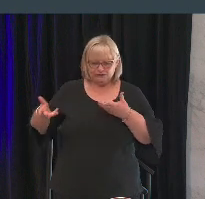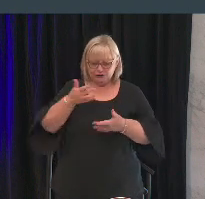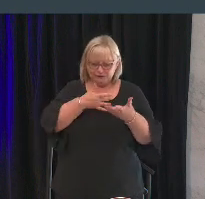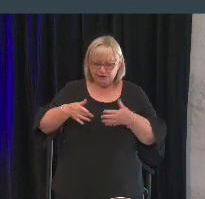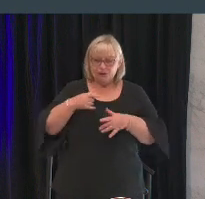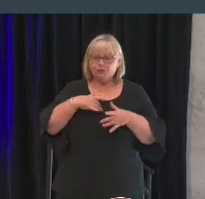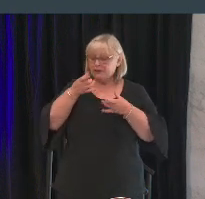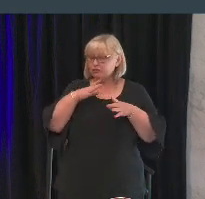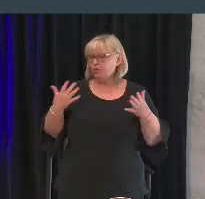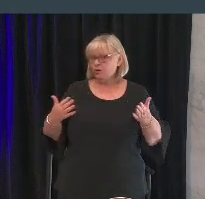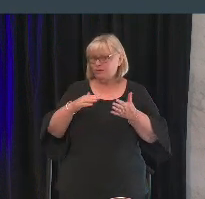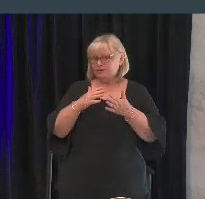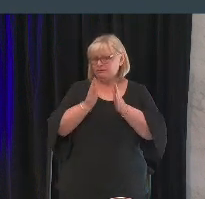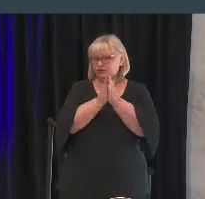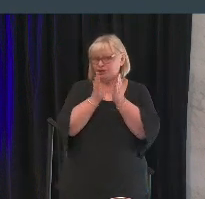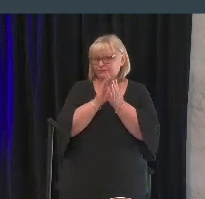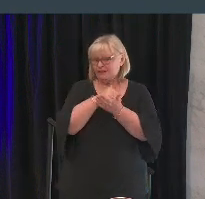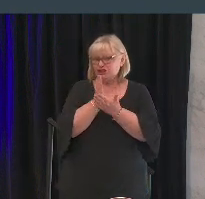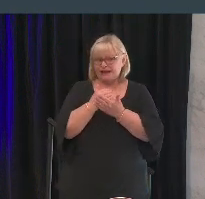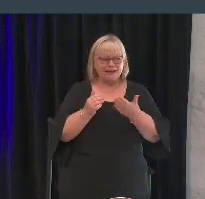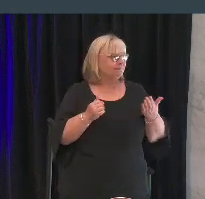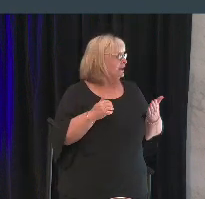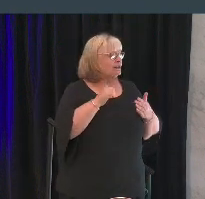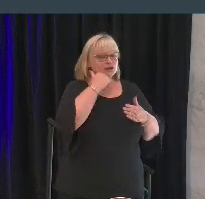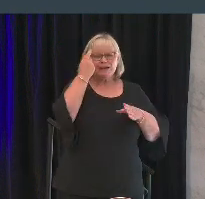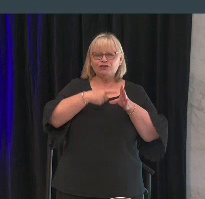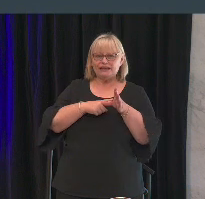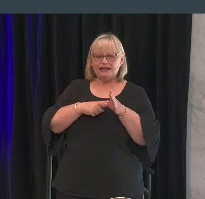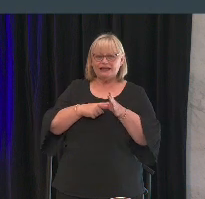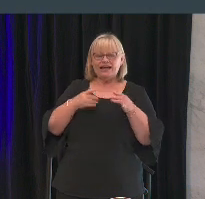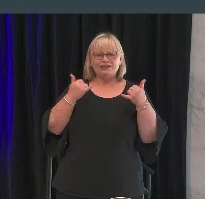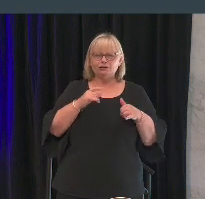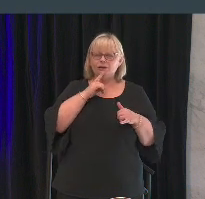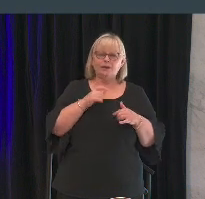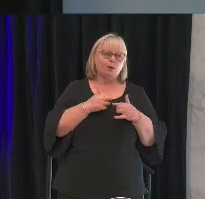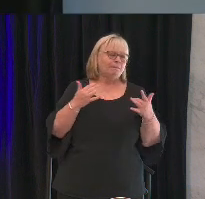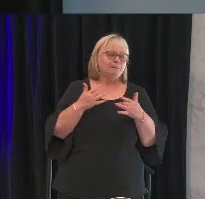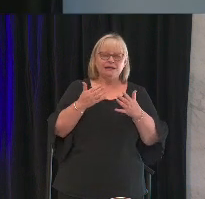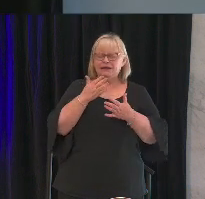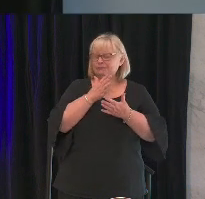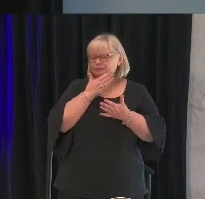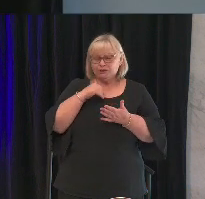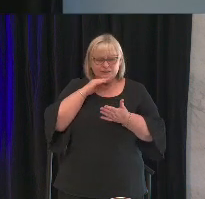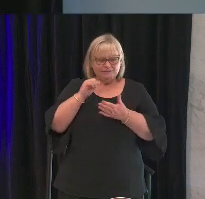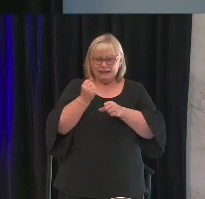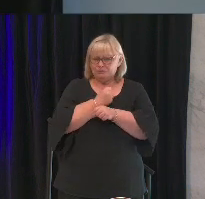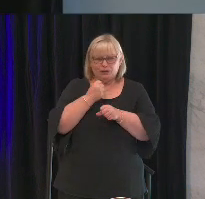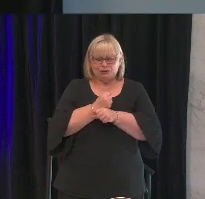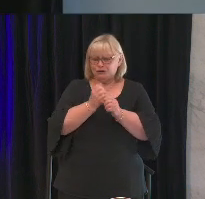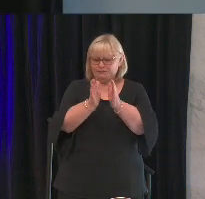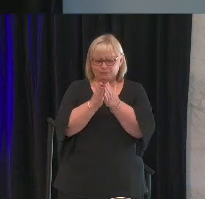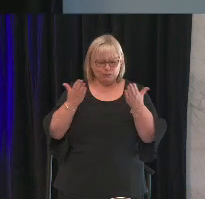often shared. Each year, the judges remark on the many beautifully produced picture books,